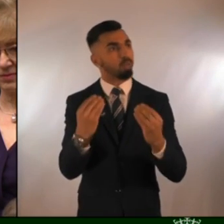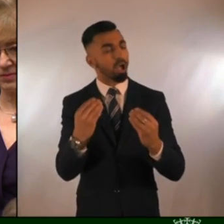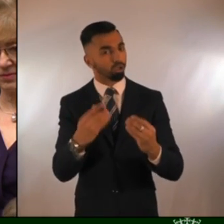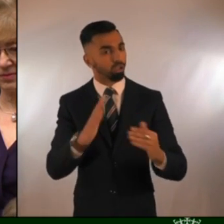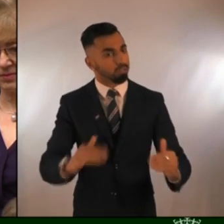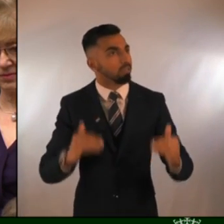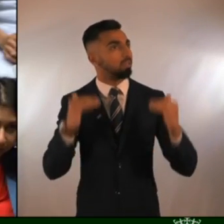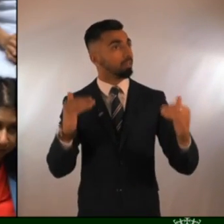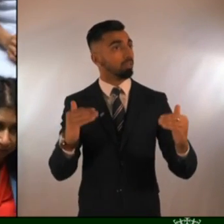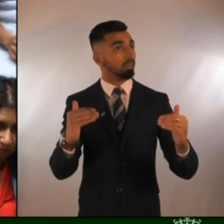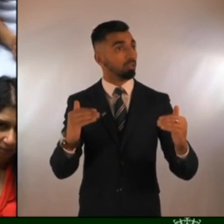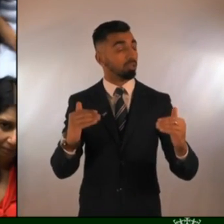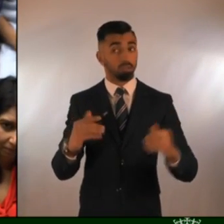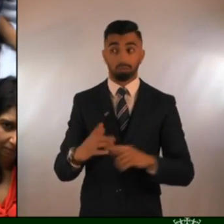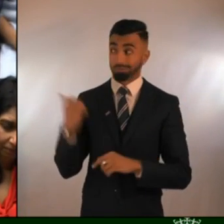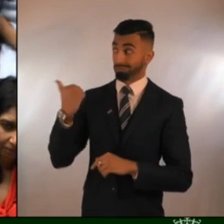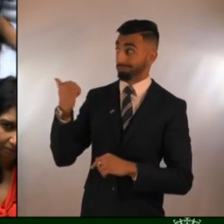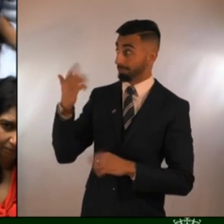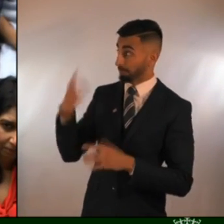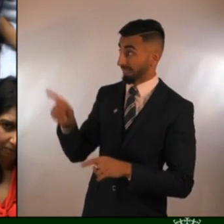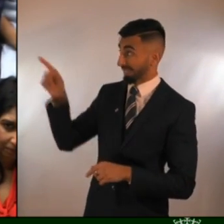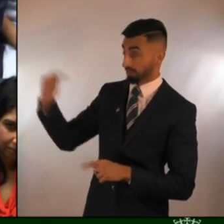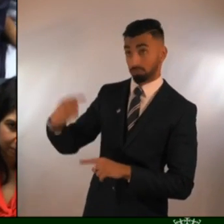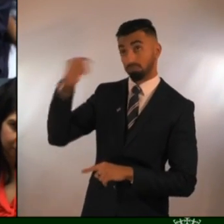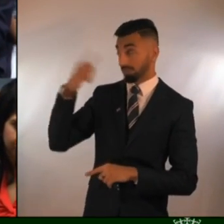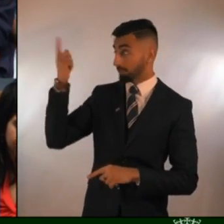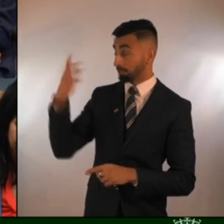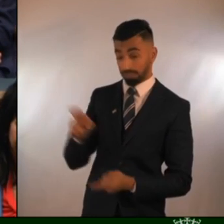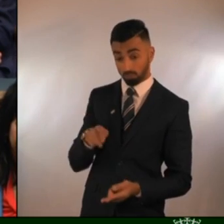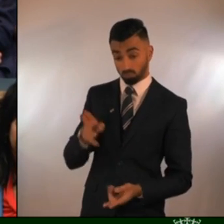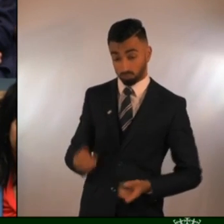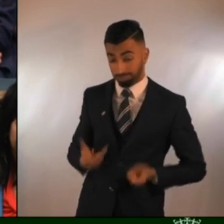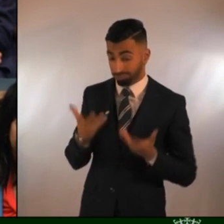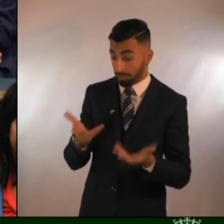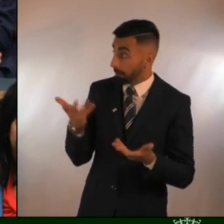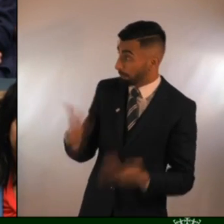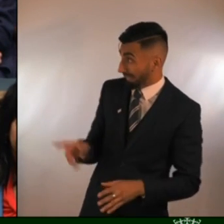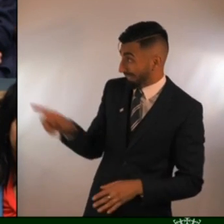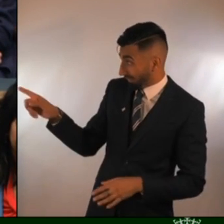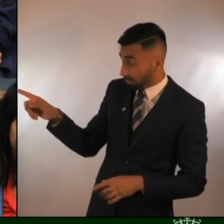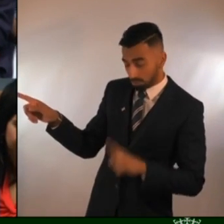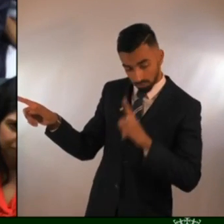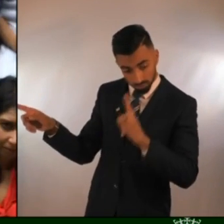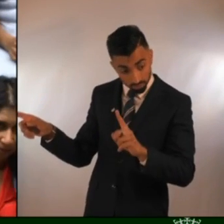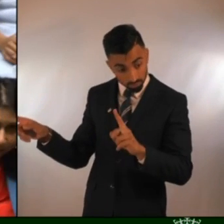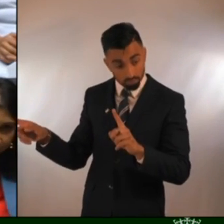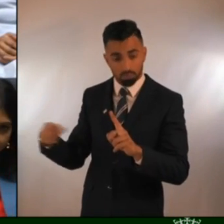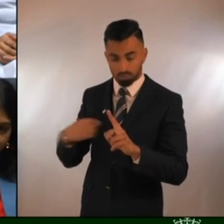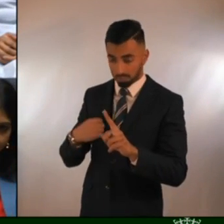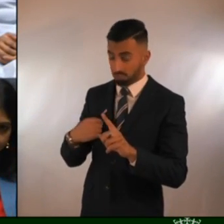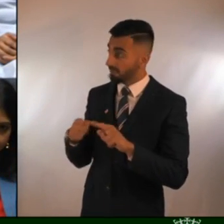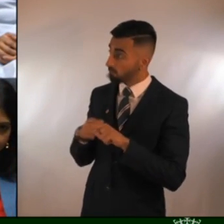for 16 to 19 education by £400 million. Today, I can secure his legacy